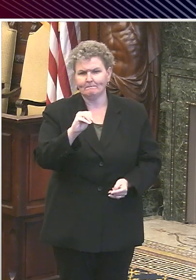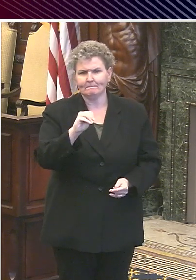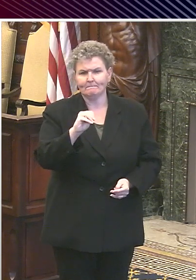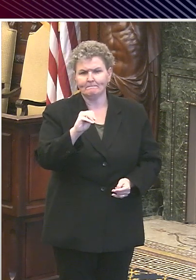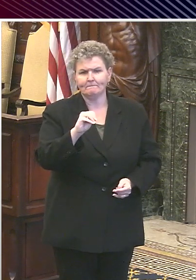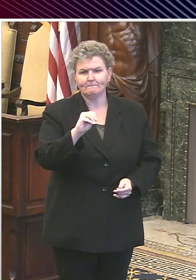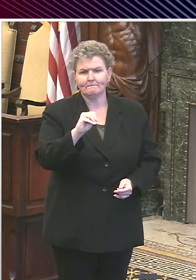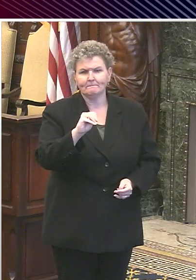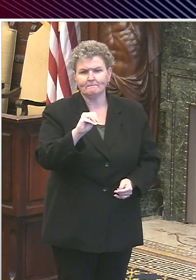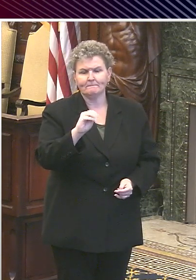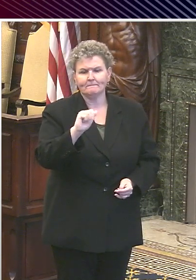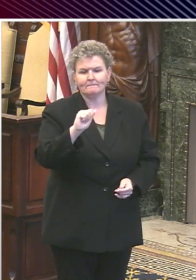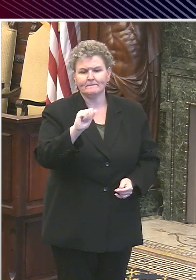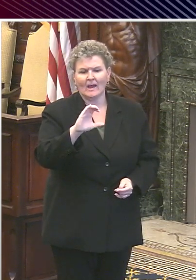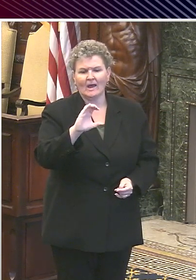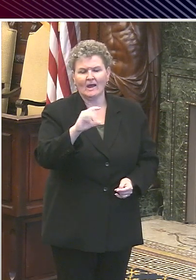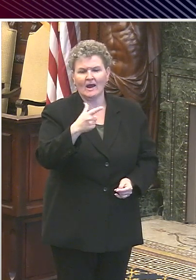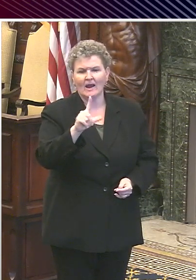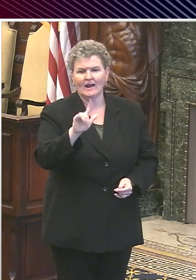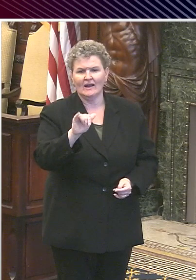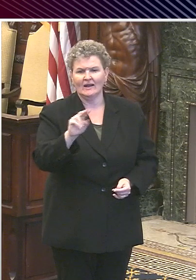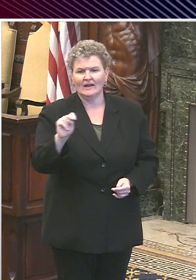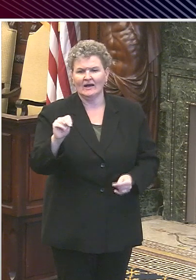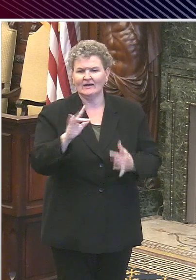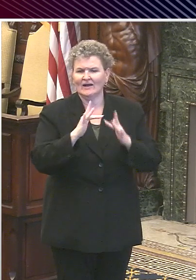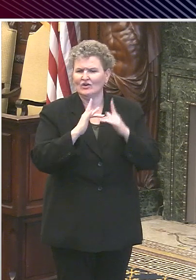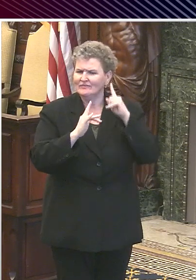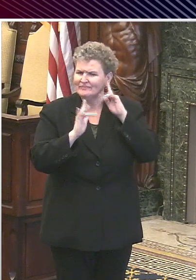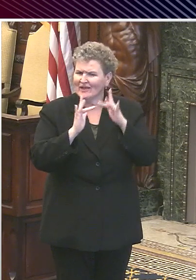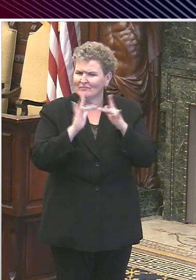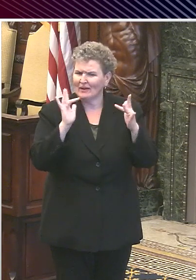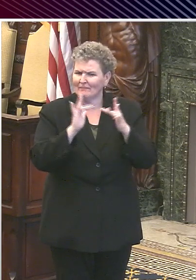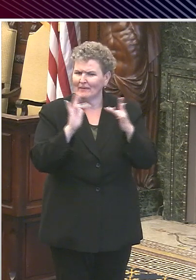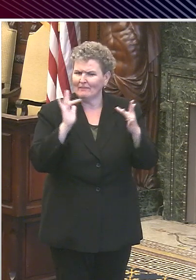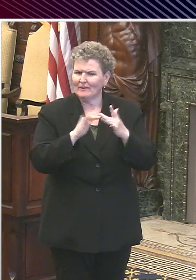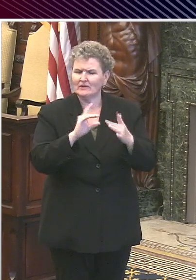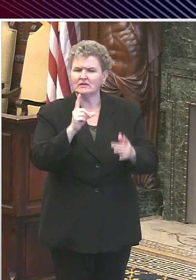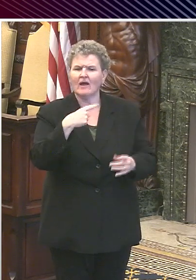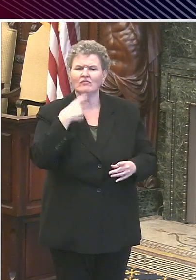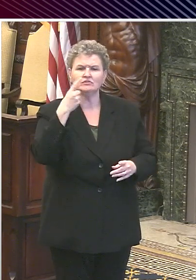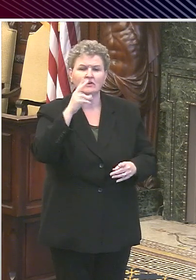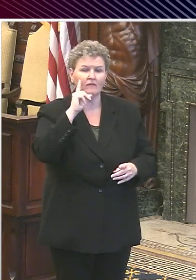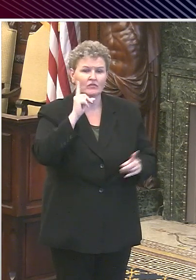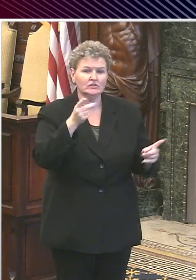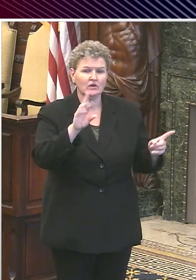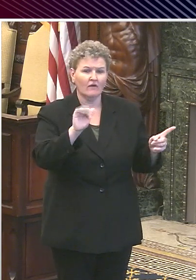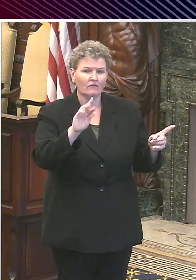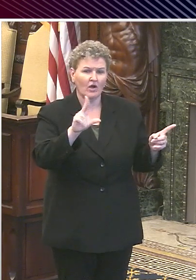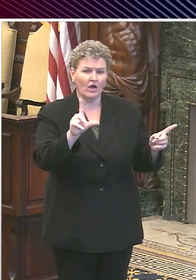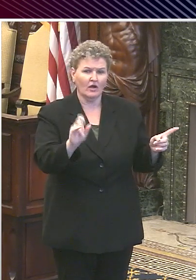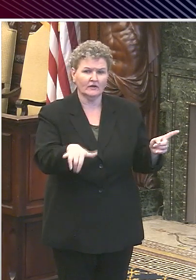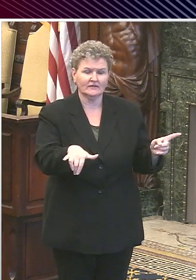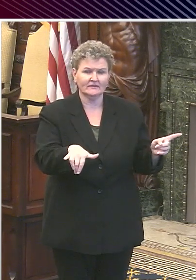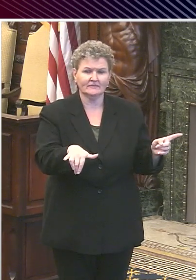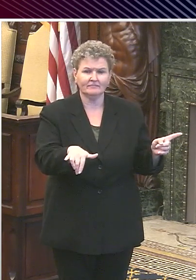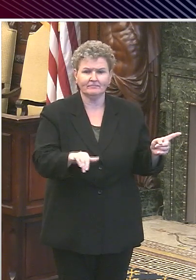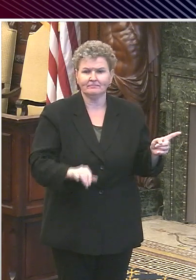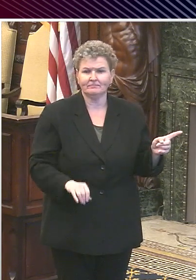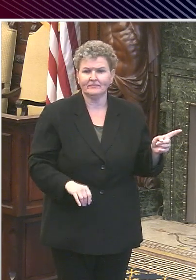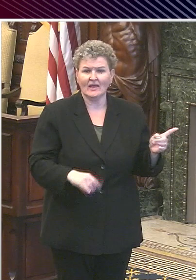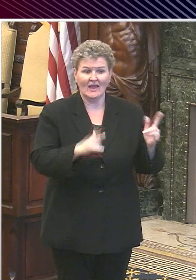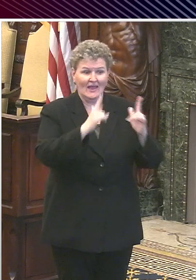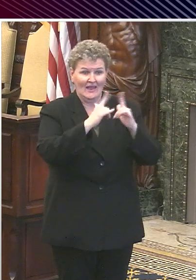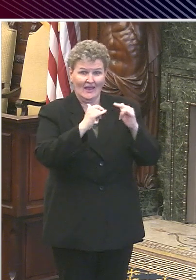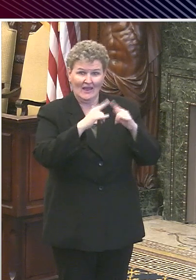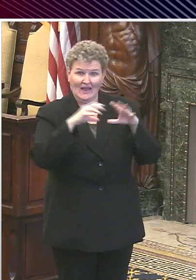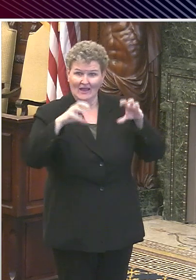WPPM. Thank you. Dr. Farley, how concerned are you that clearing of the encampments on the Parkway and Ridge Avenue and dispersing